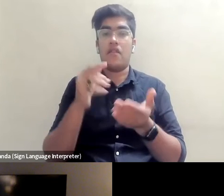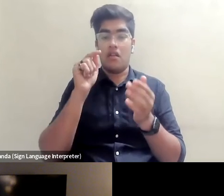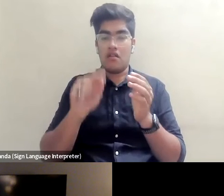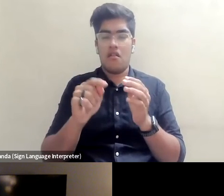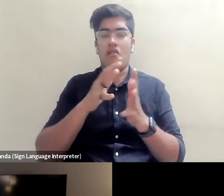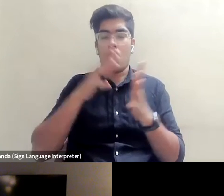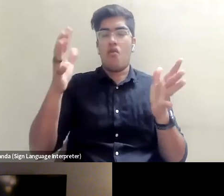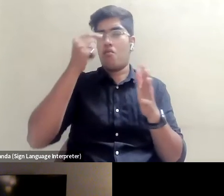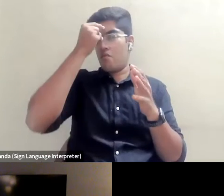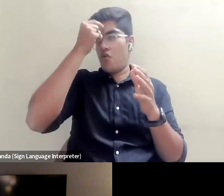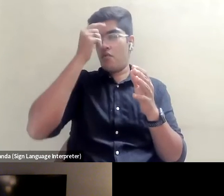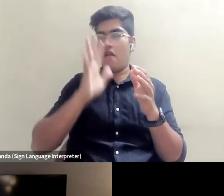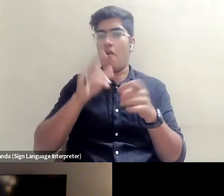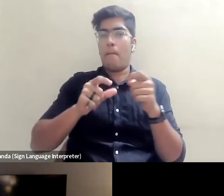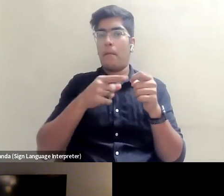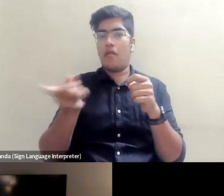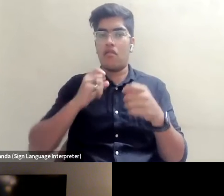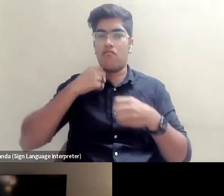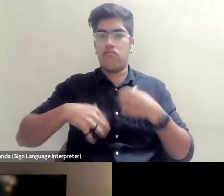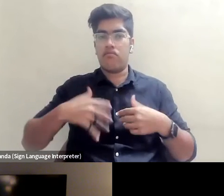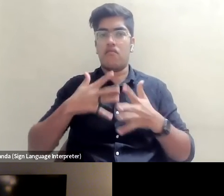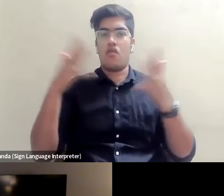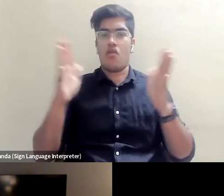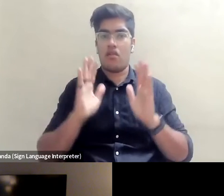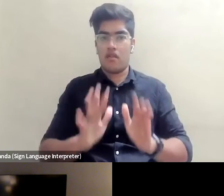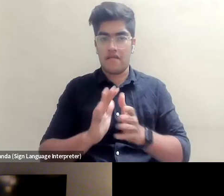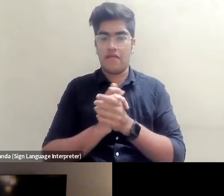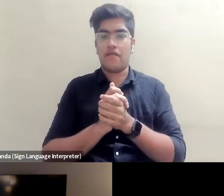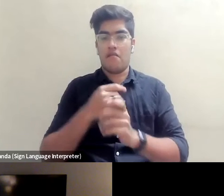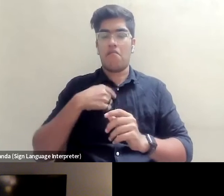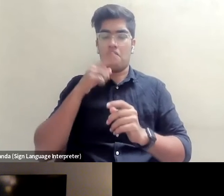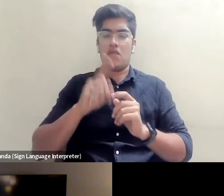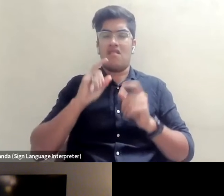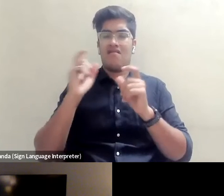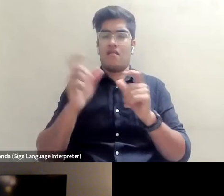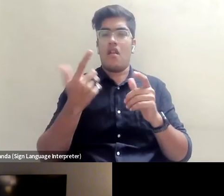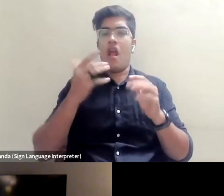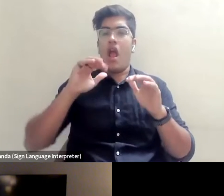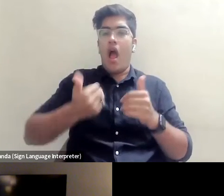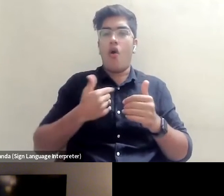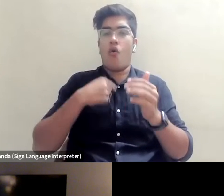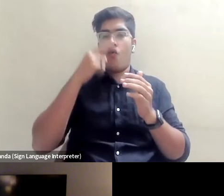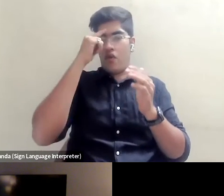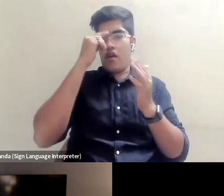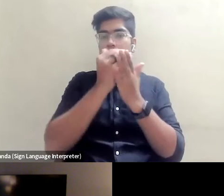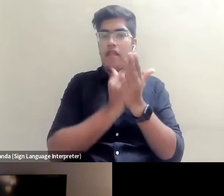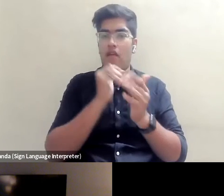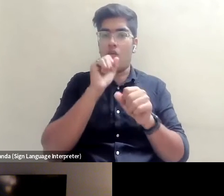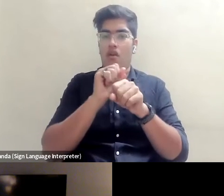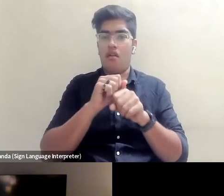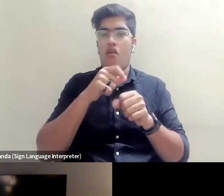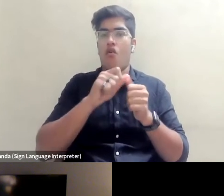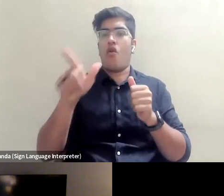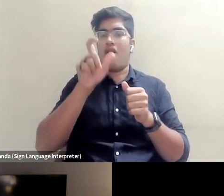vulnerable populations that we're talking about. So I really had to be mindful of the ethics of kind of interacting with them, and